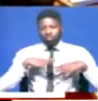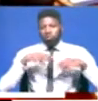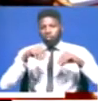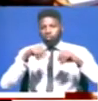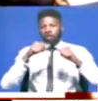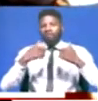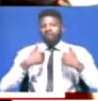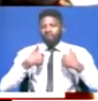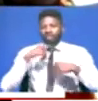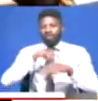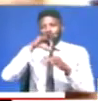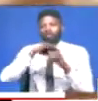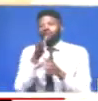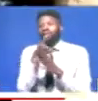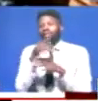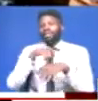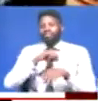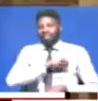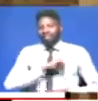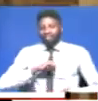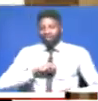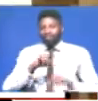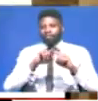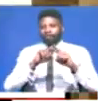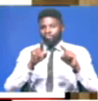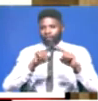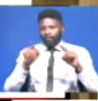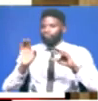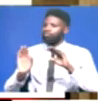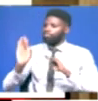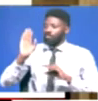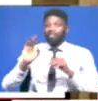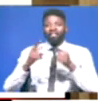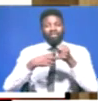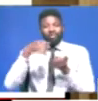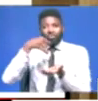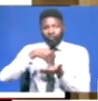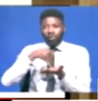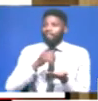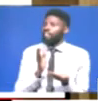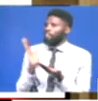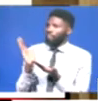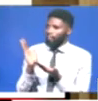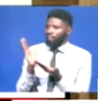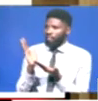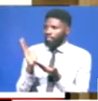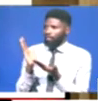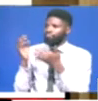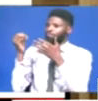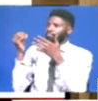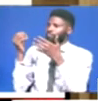cast Thursday after senators are sworn in. The seven include Alochir Isaac Aluoch, Stephen